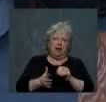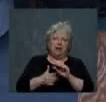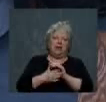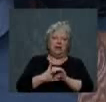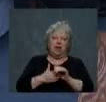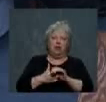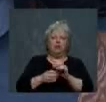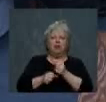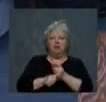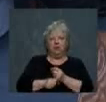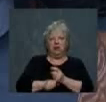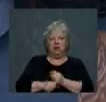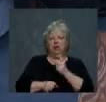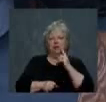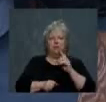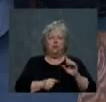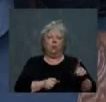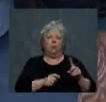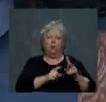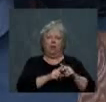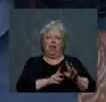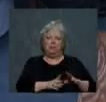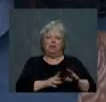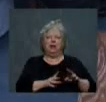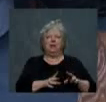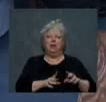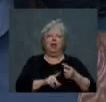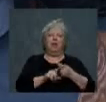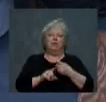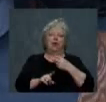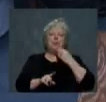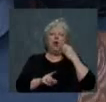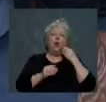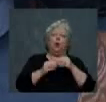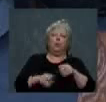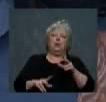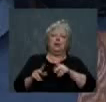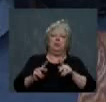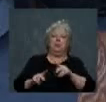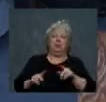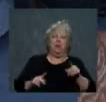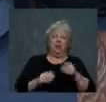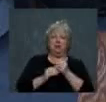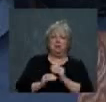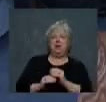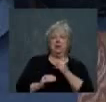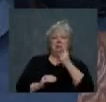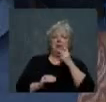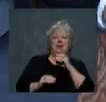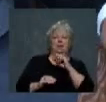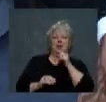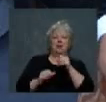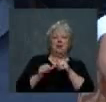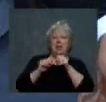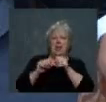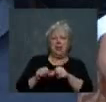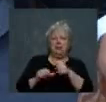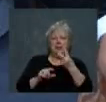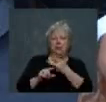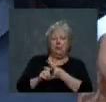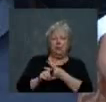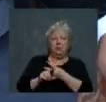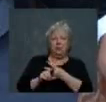$82,680 a year for Mr. Passardian from homeless people. This is a minimum, because if they don't last the 2